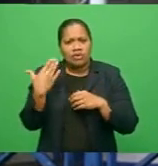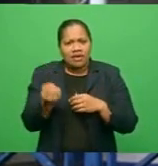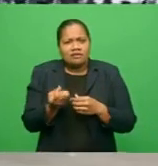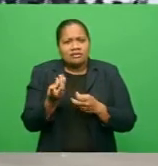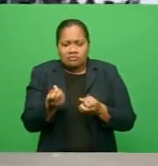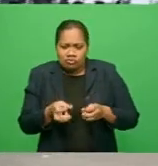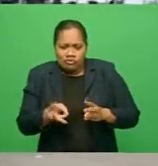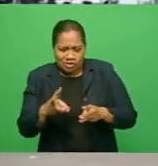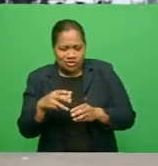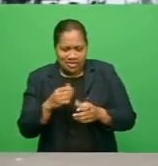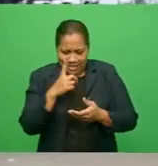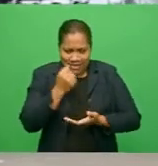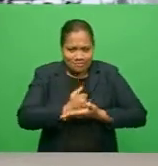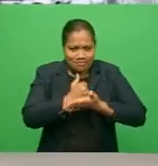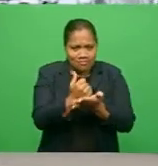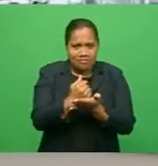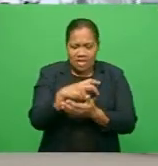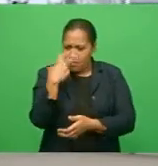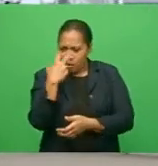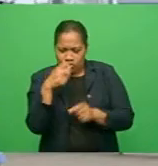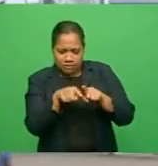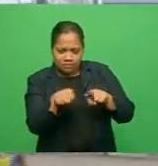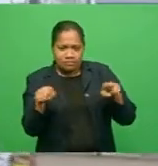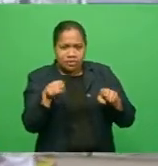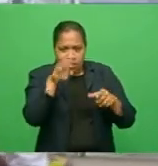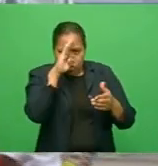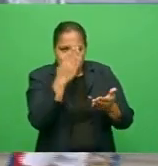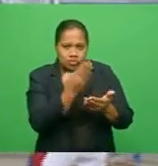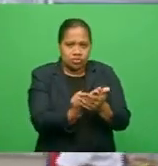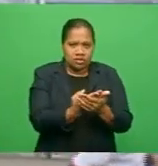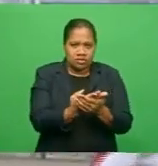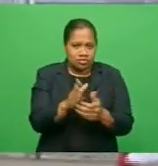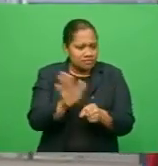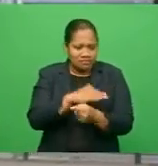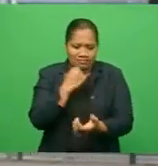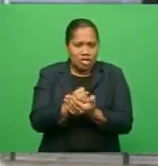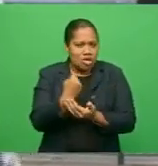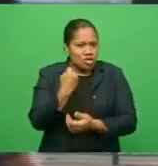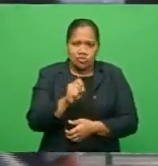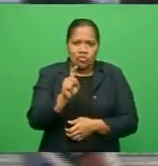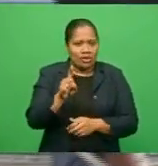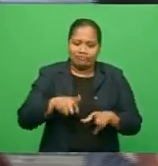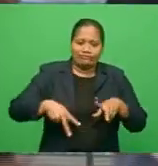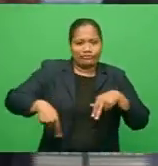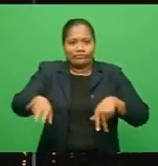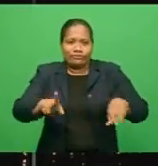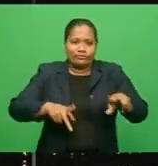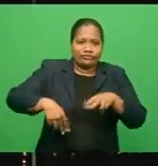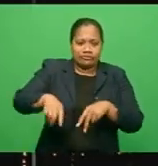in the monitoring of the movement of students to ensure no one is found loitering in these areas.